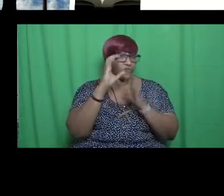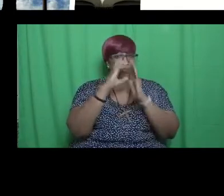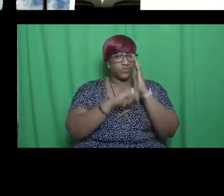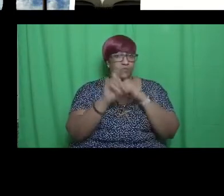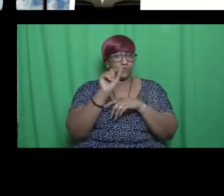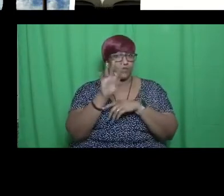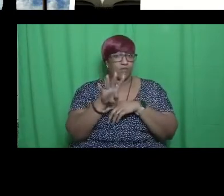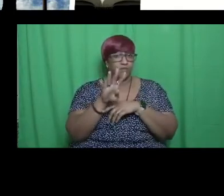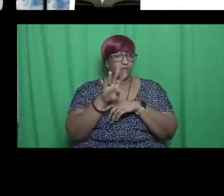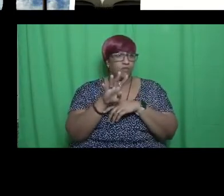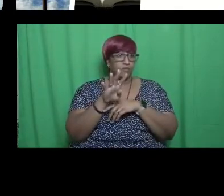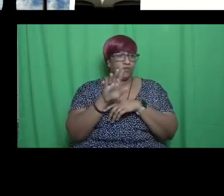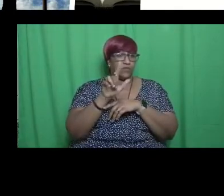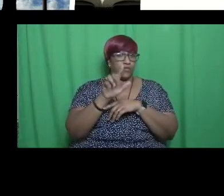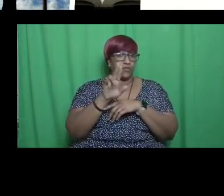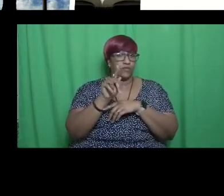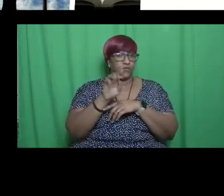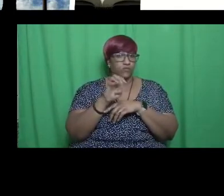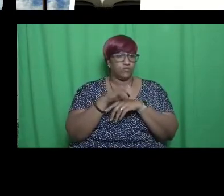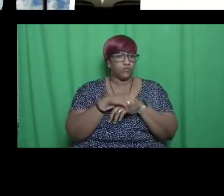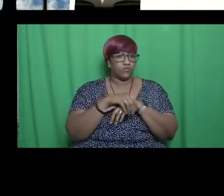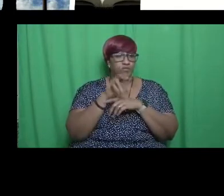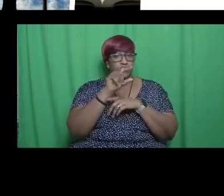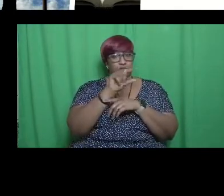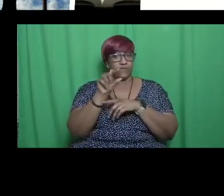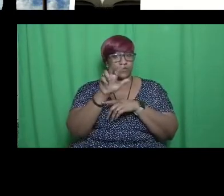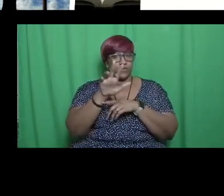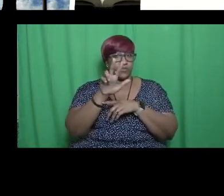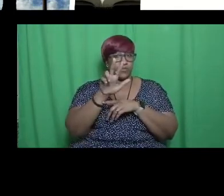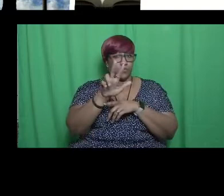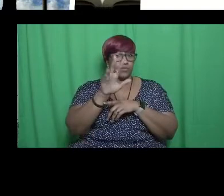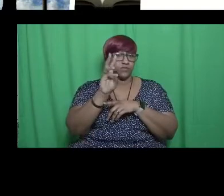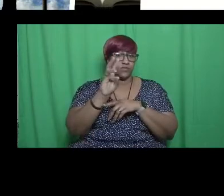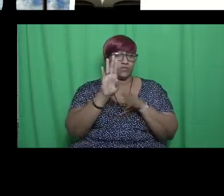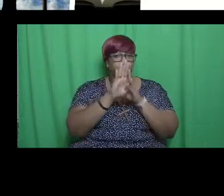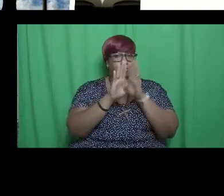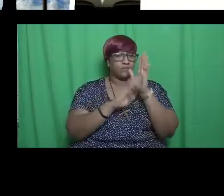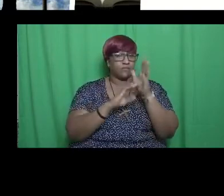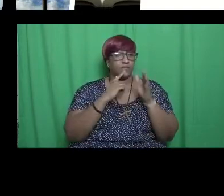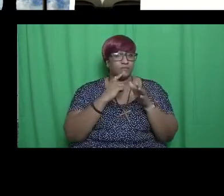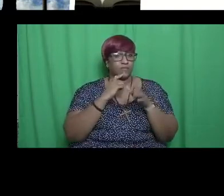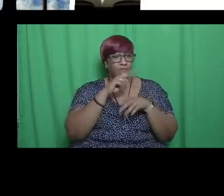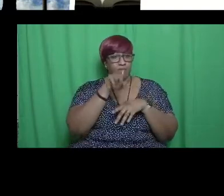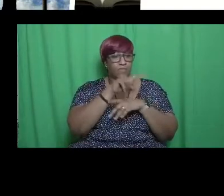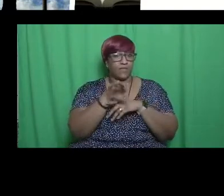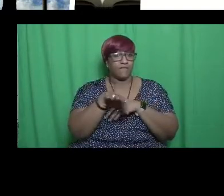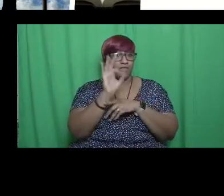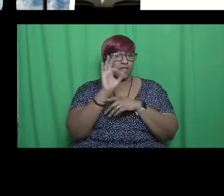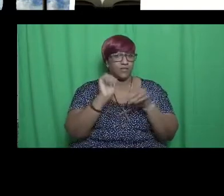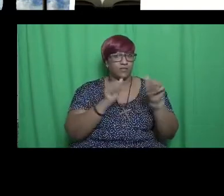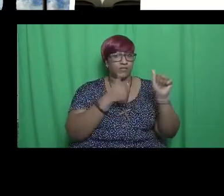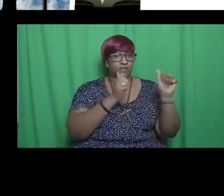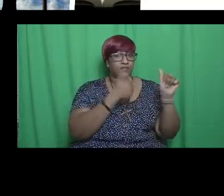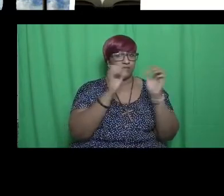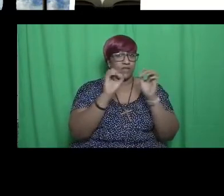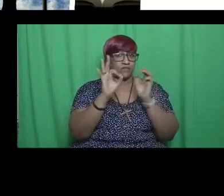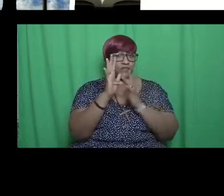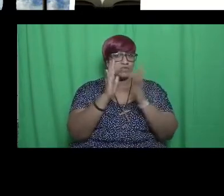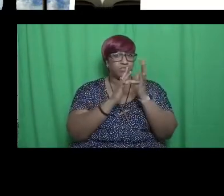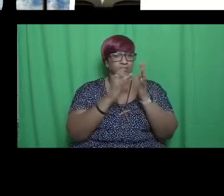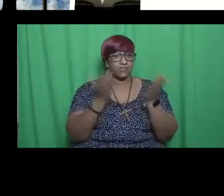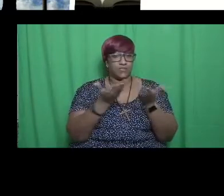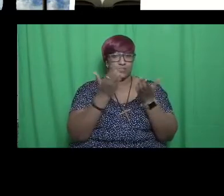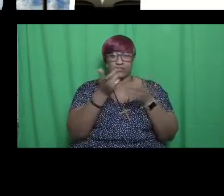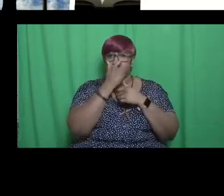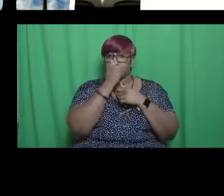chapter 24 of Luke, and then in verse 36, the Bible says they found the disciples. Now, here's what's interesting,